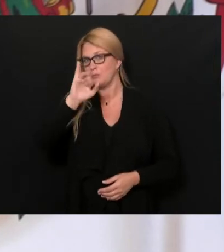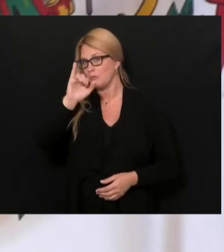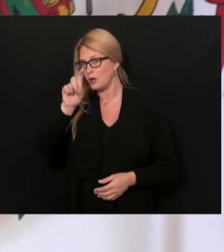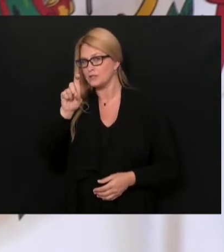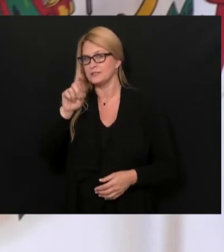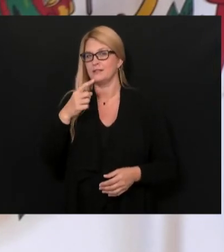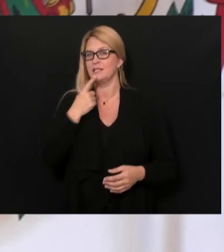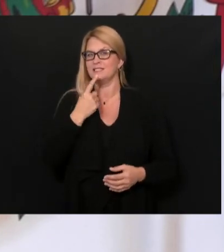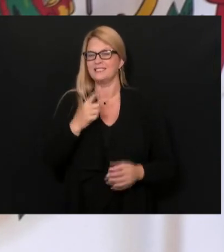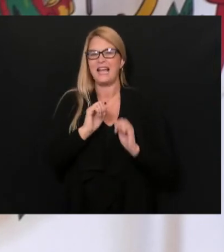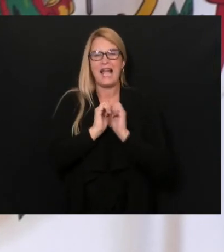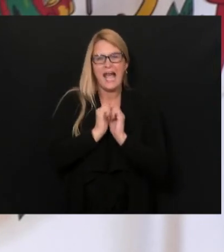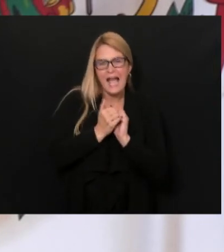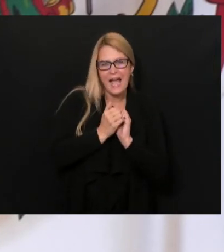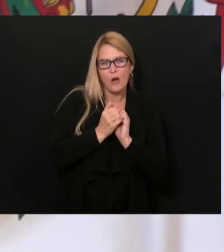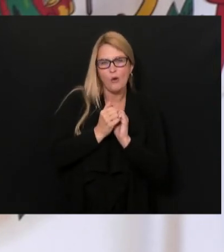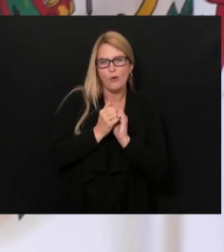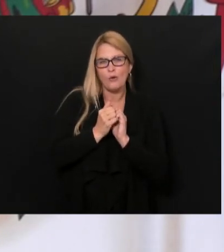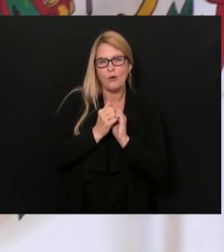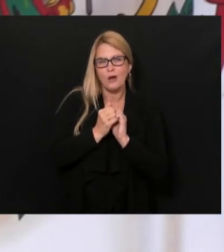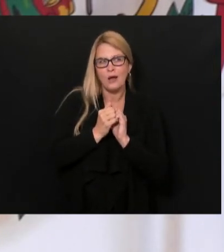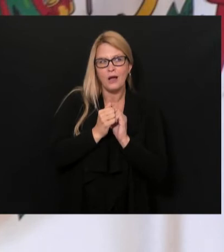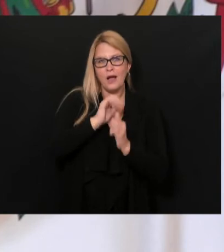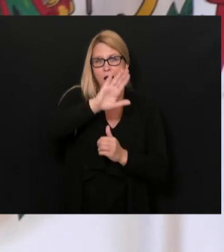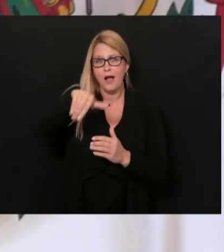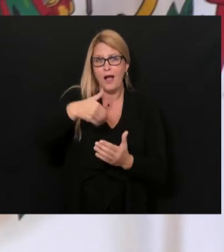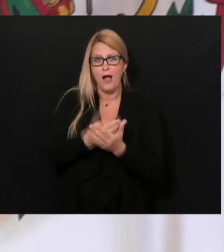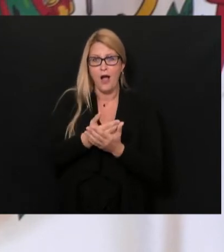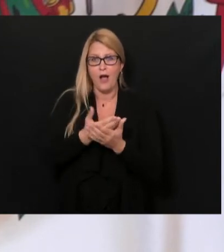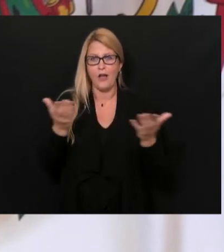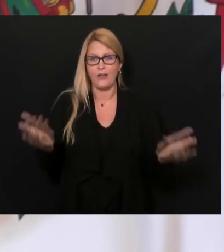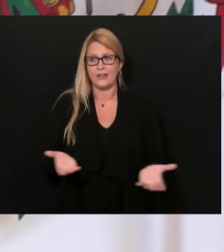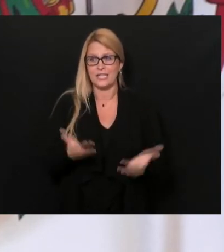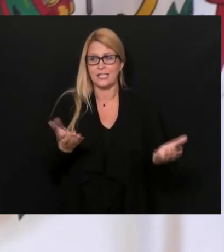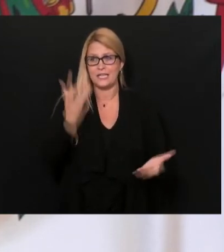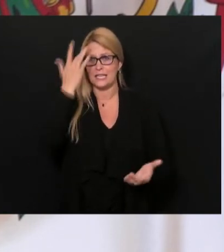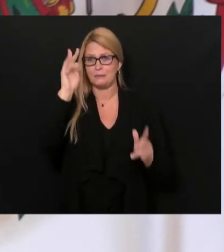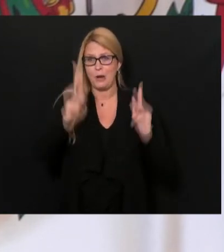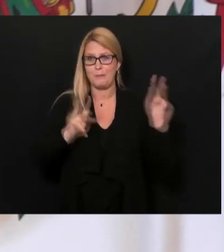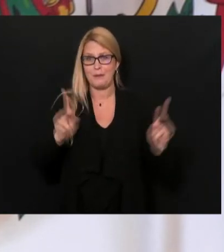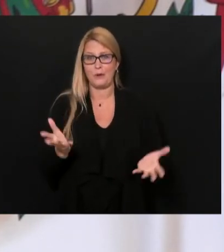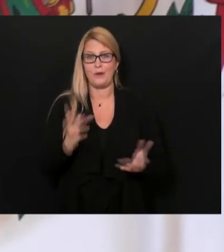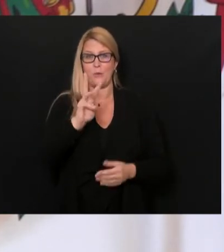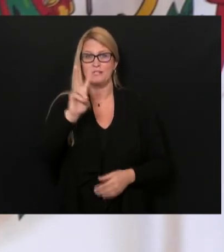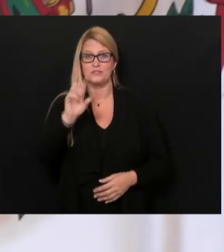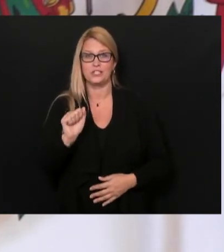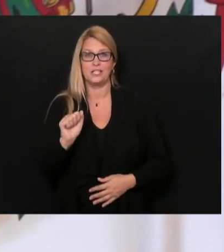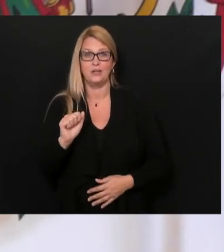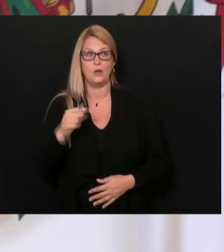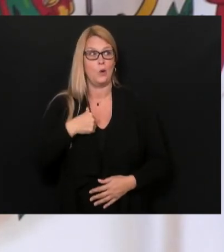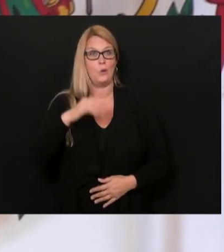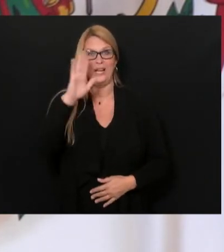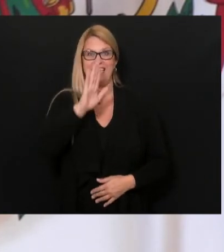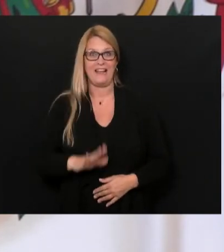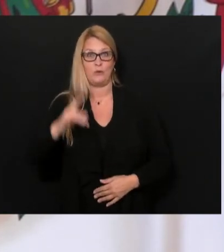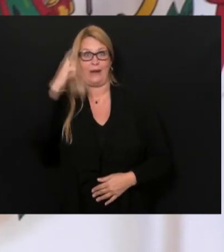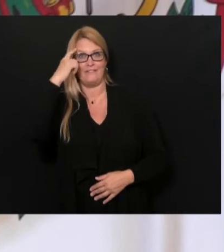how is it that all these smart people are in West Virginia? We never would have thought that